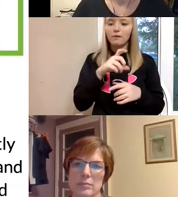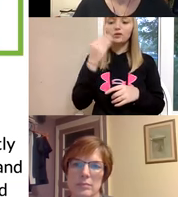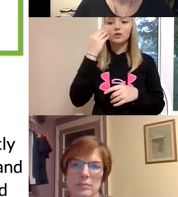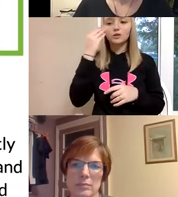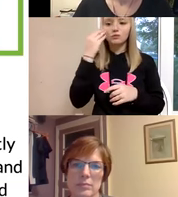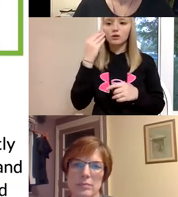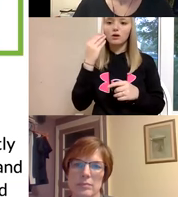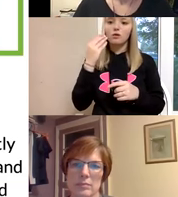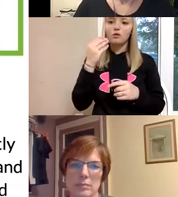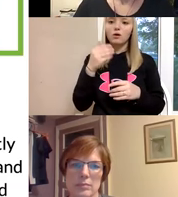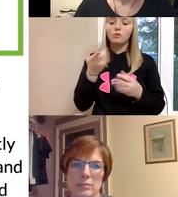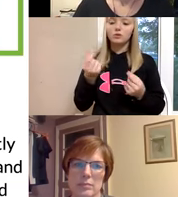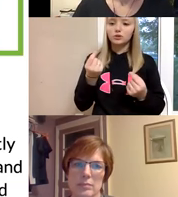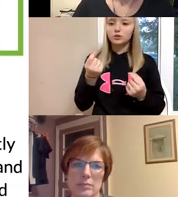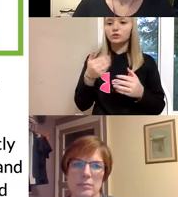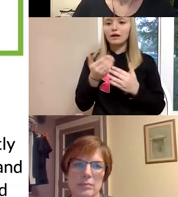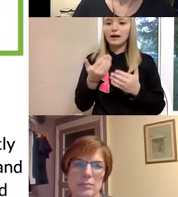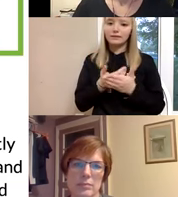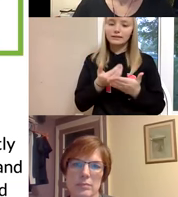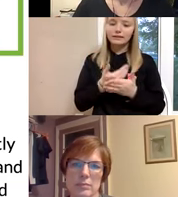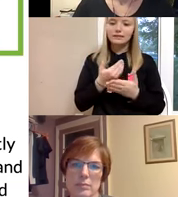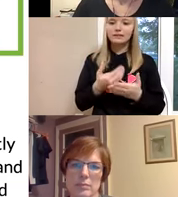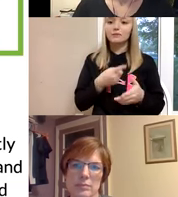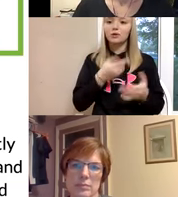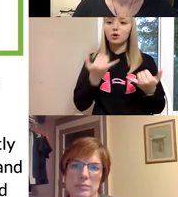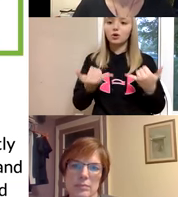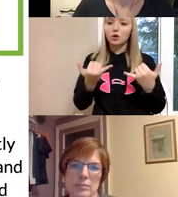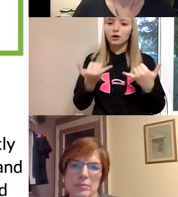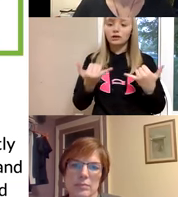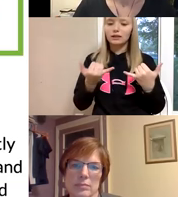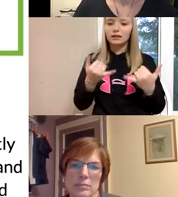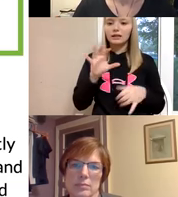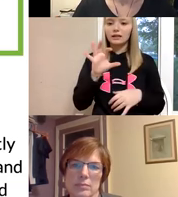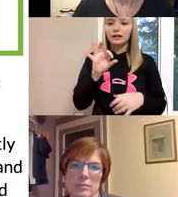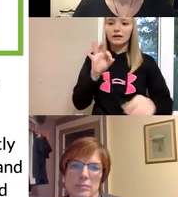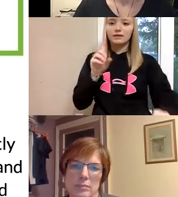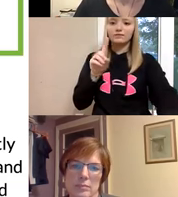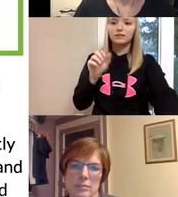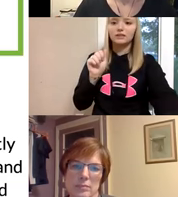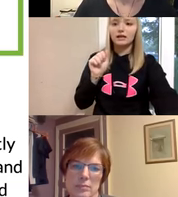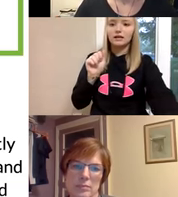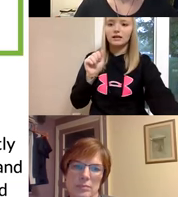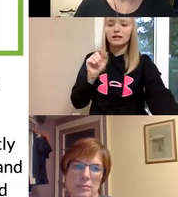use. Currently, the FDA is